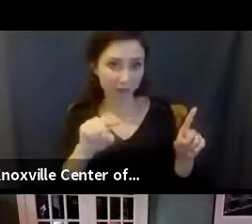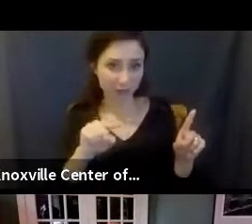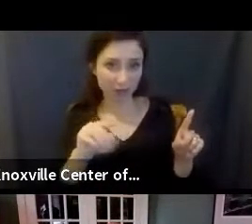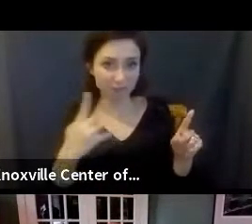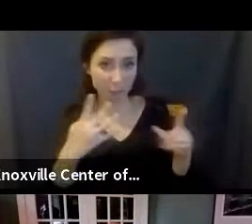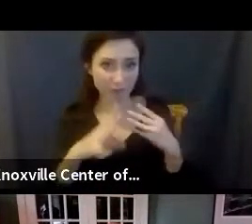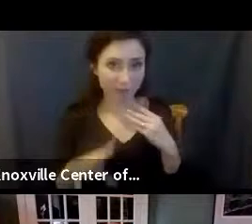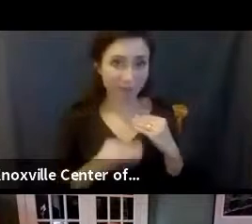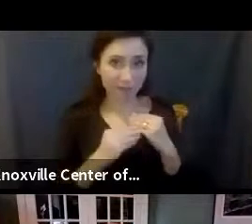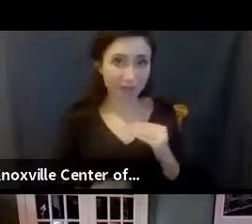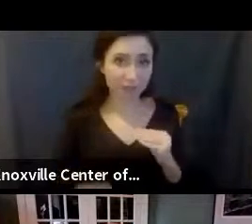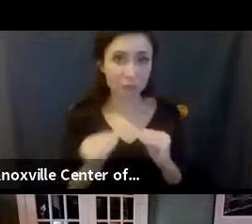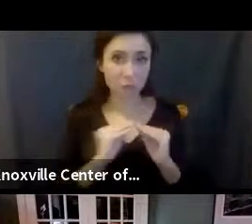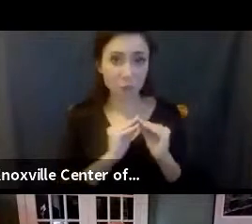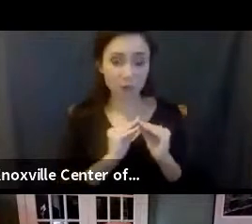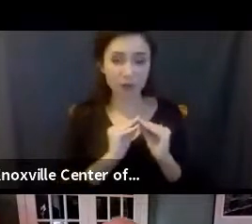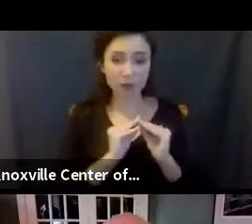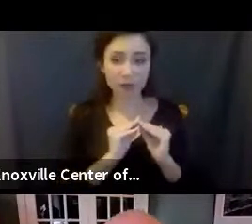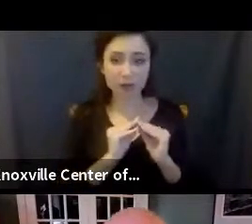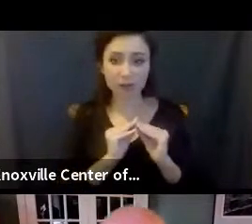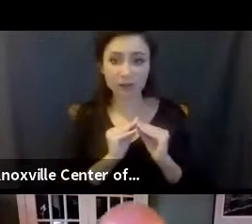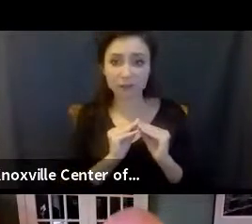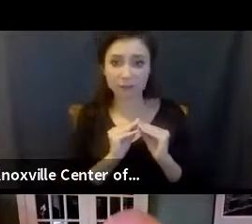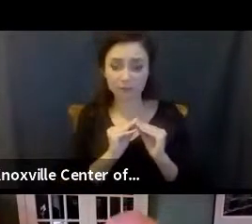which is the